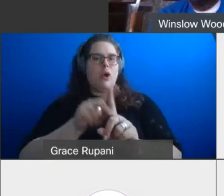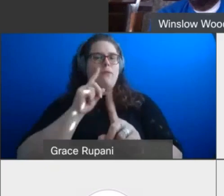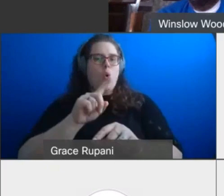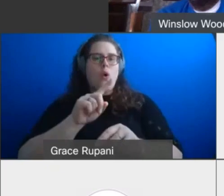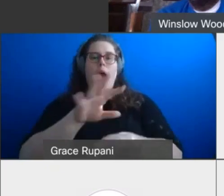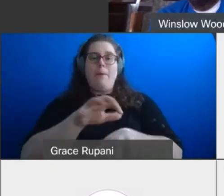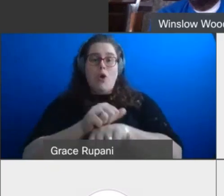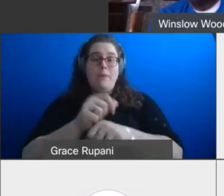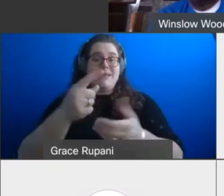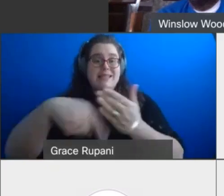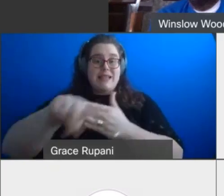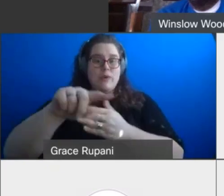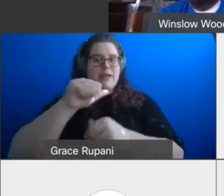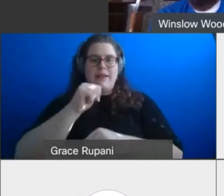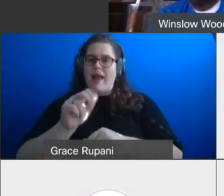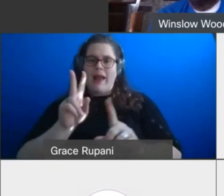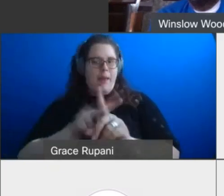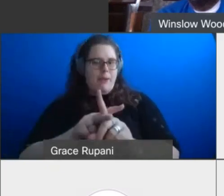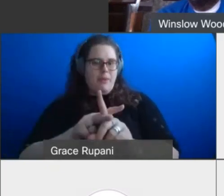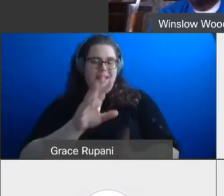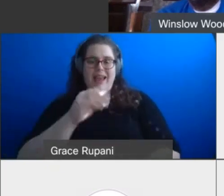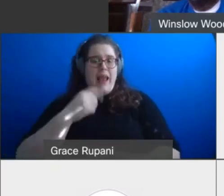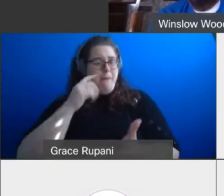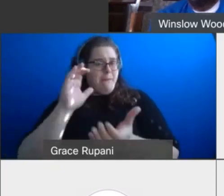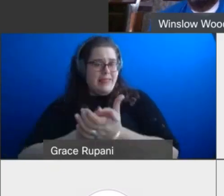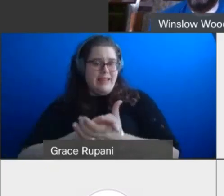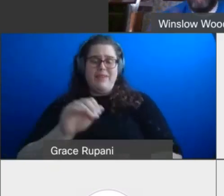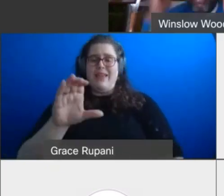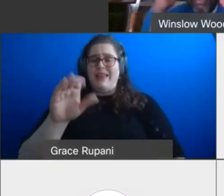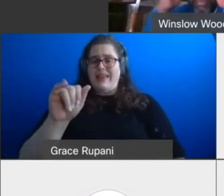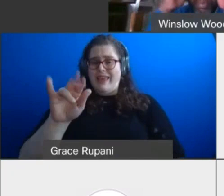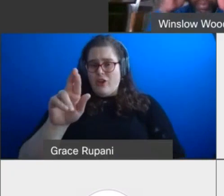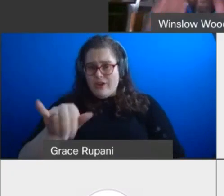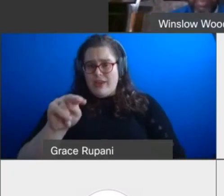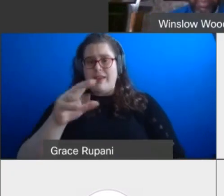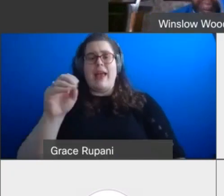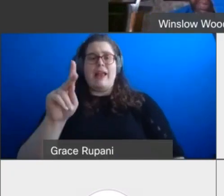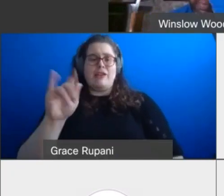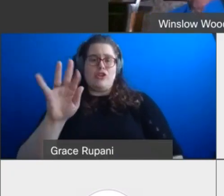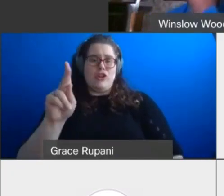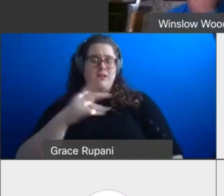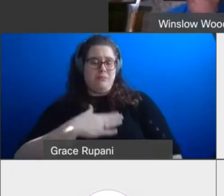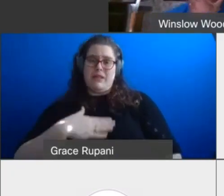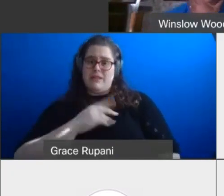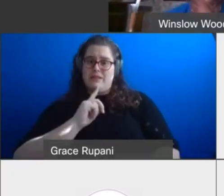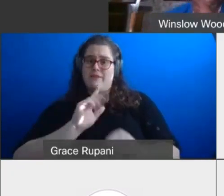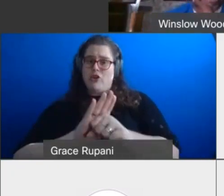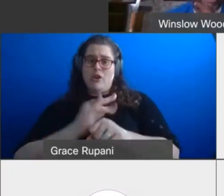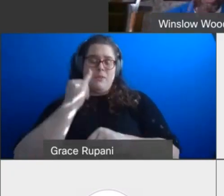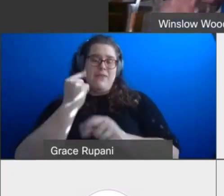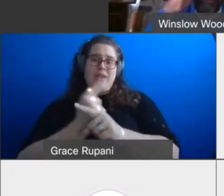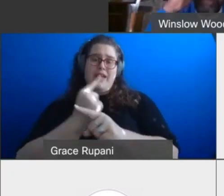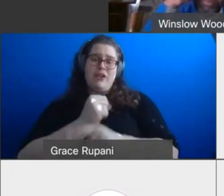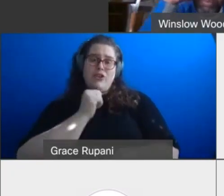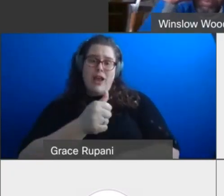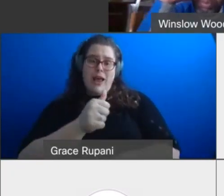next week. And I believe, and Karen and Kirk, you could confirm that that's accurate, but no, that is